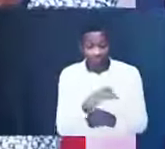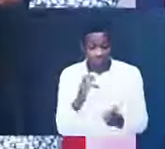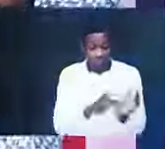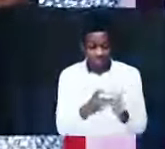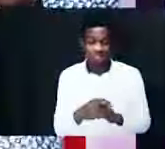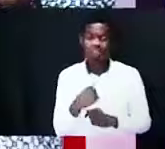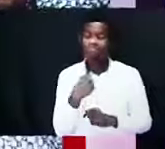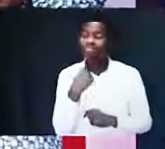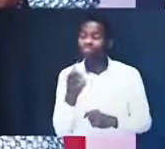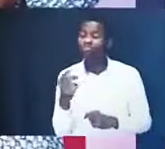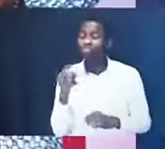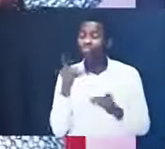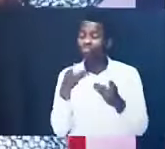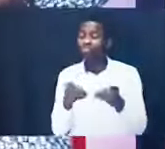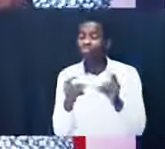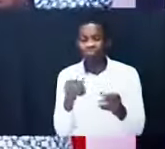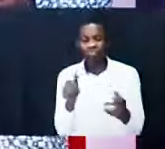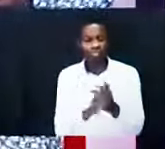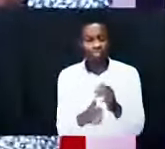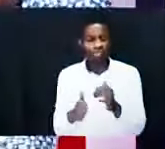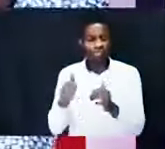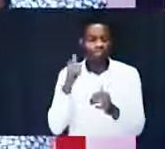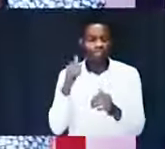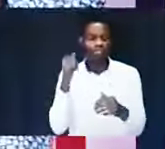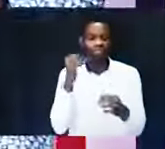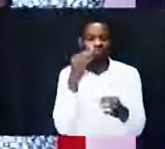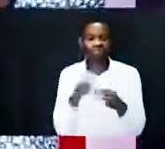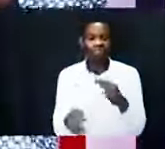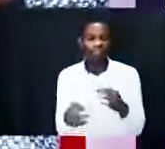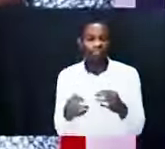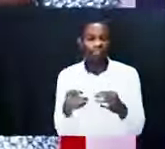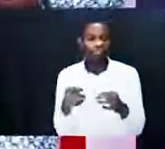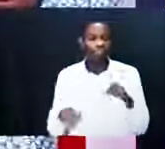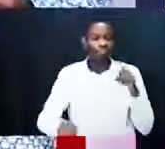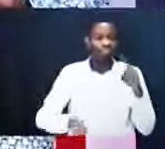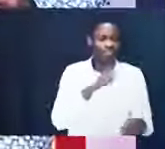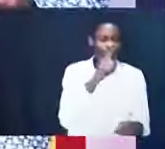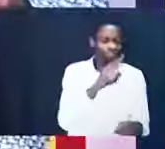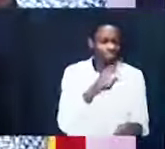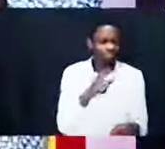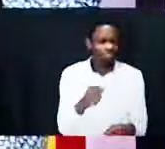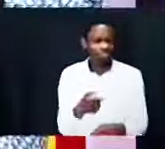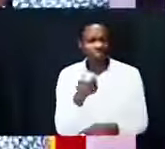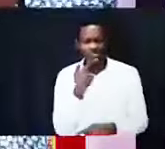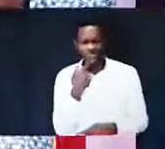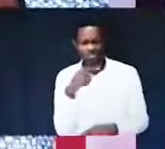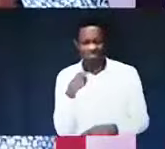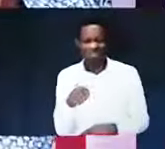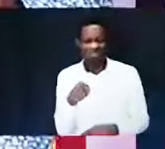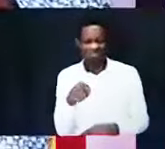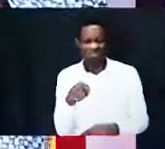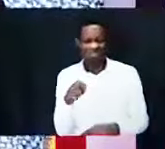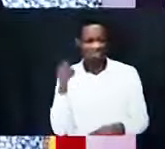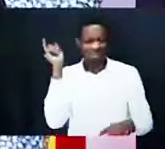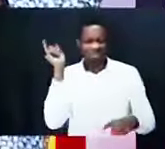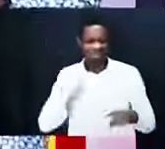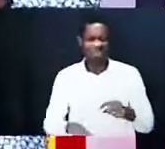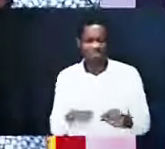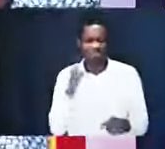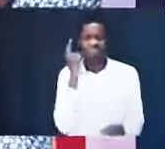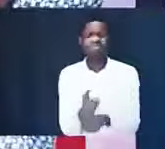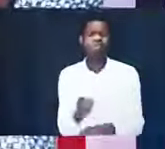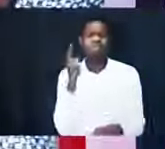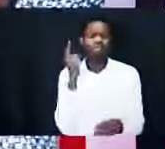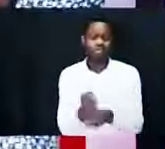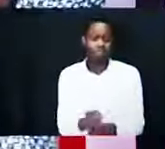to cast out a demon, he says, this kind, it just cannot go. But